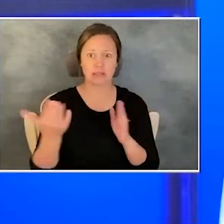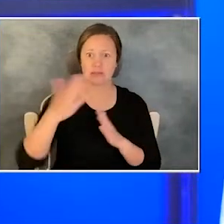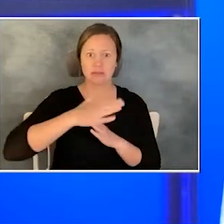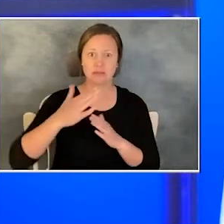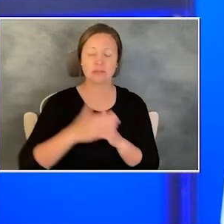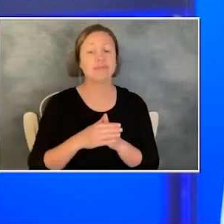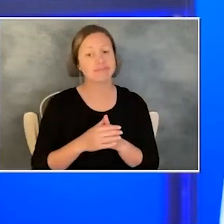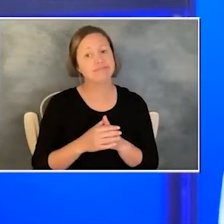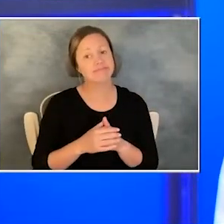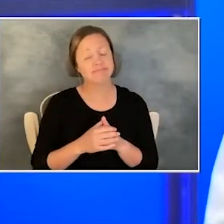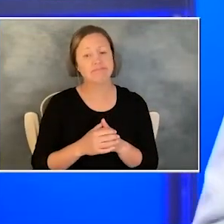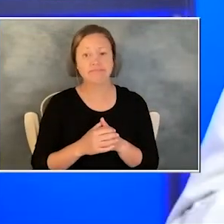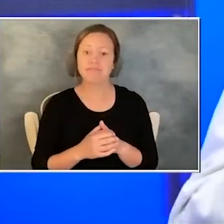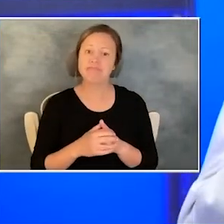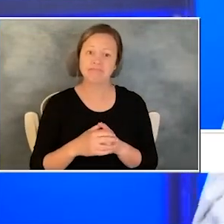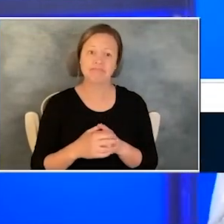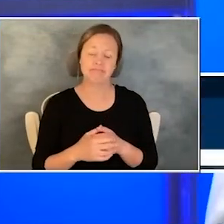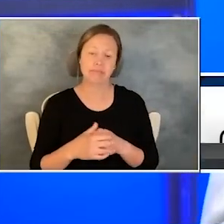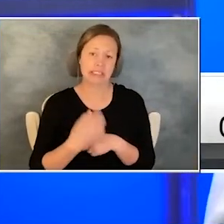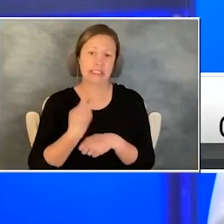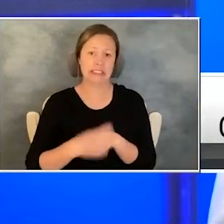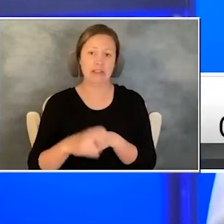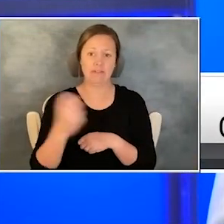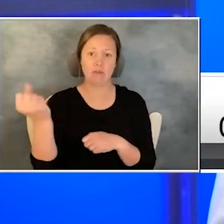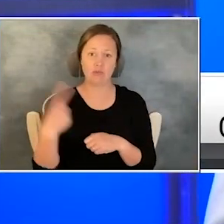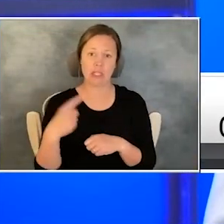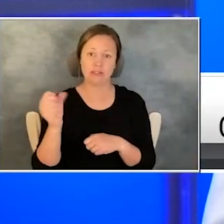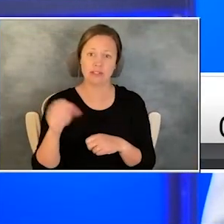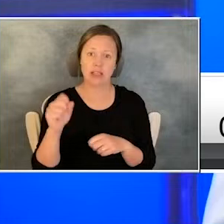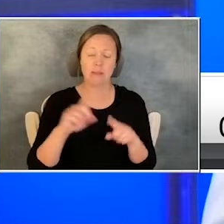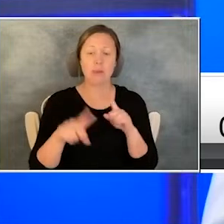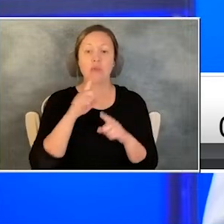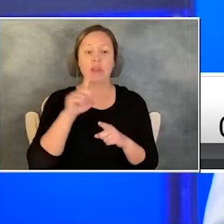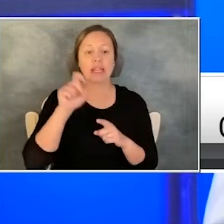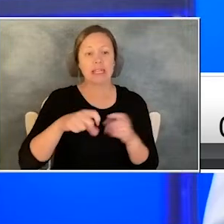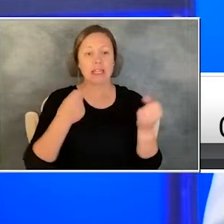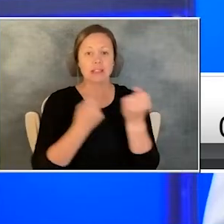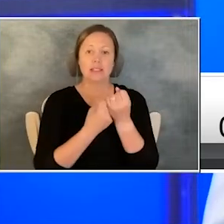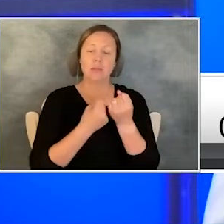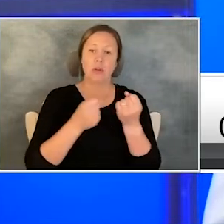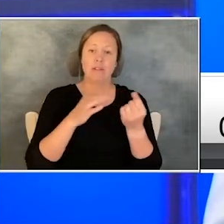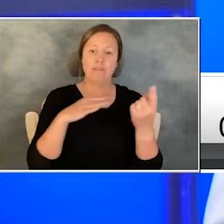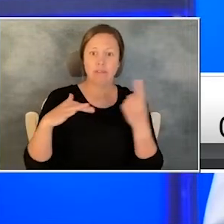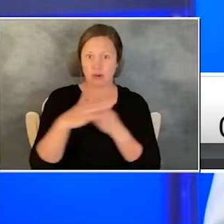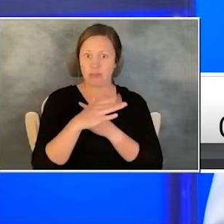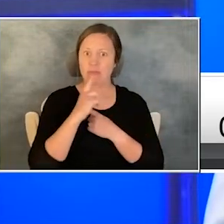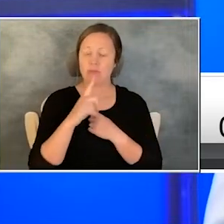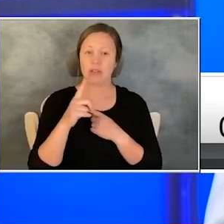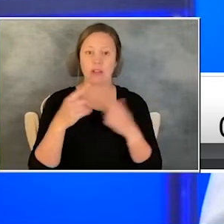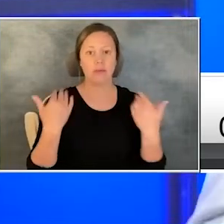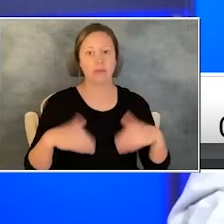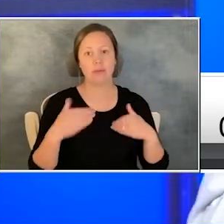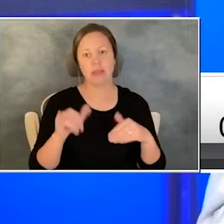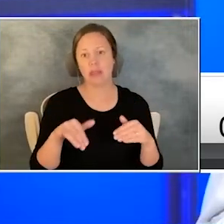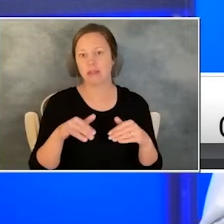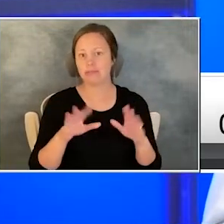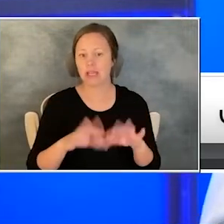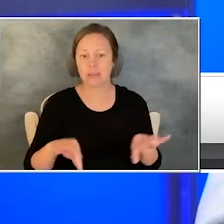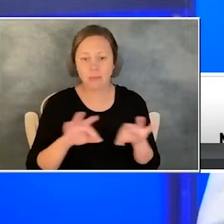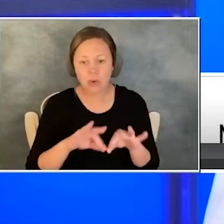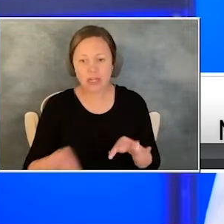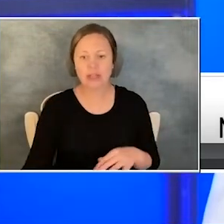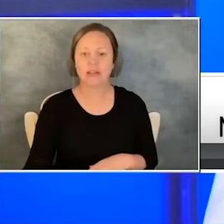thing, but it needs, you know, a supportive environment is really important, that's